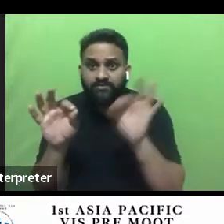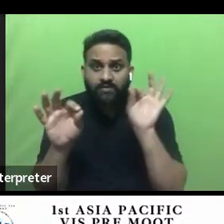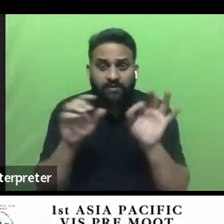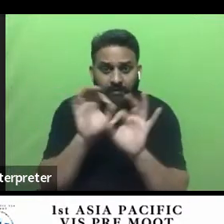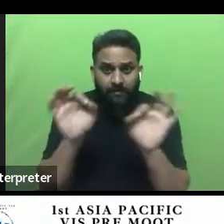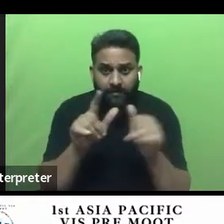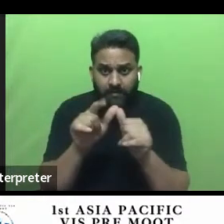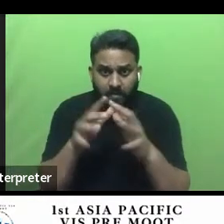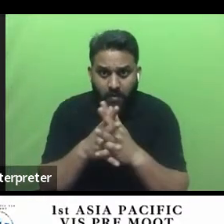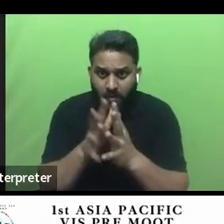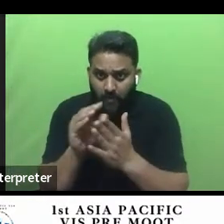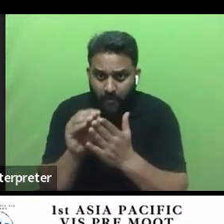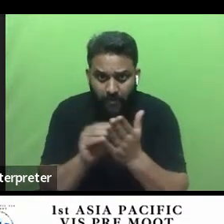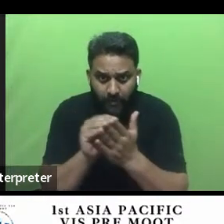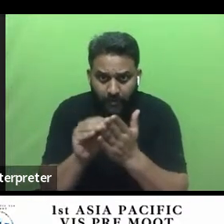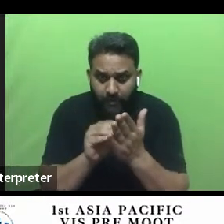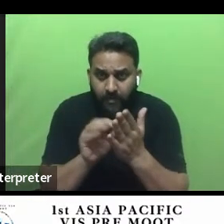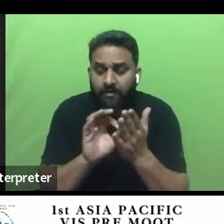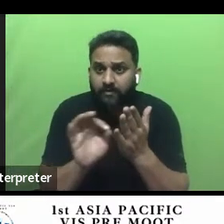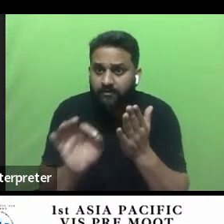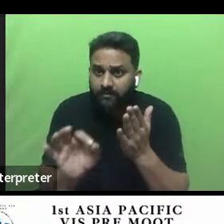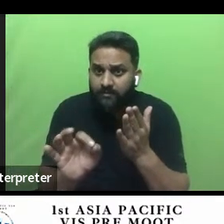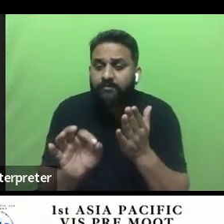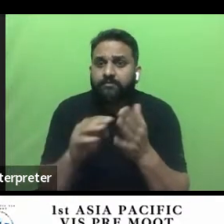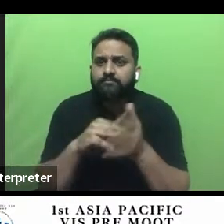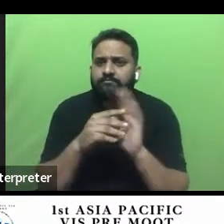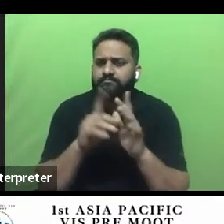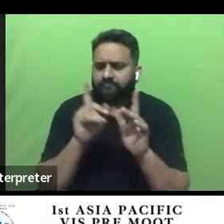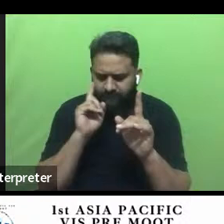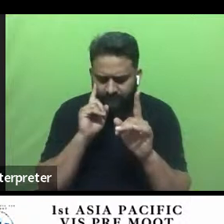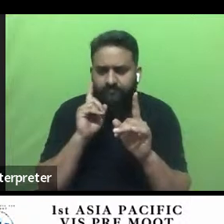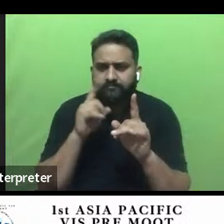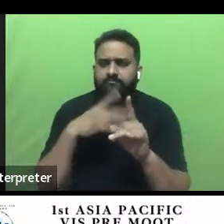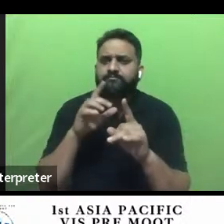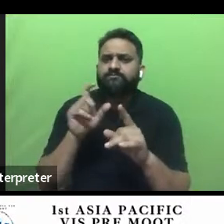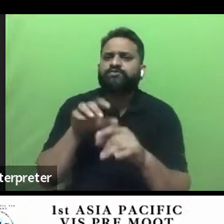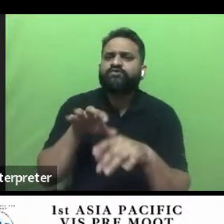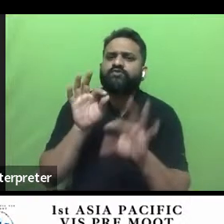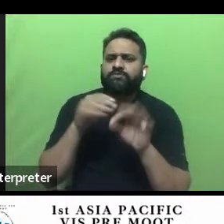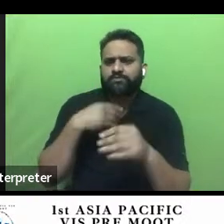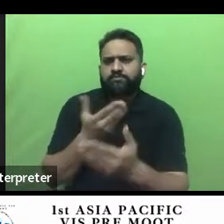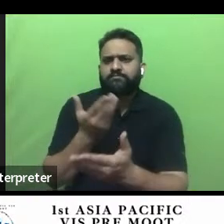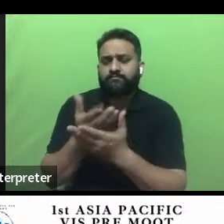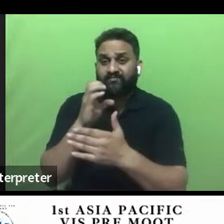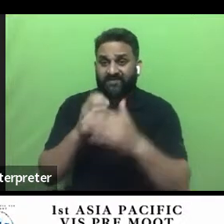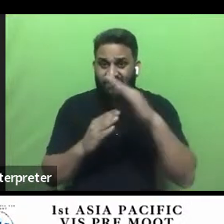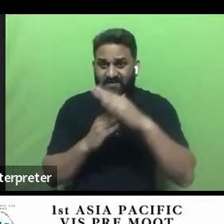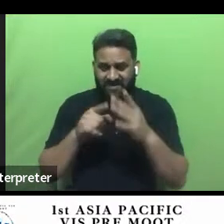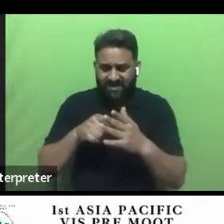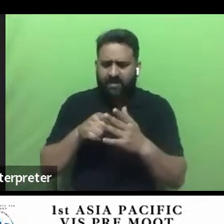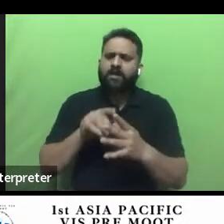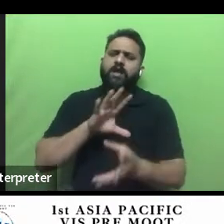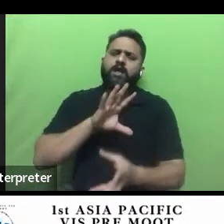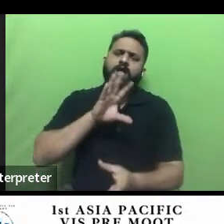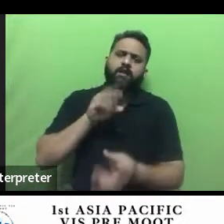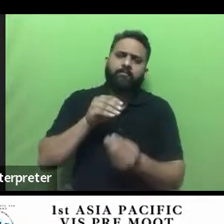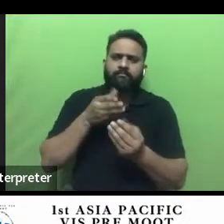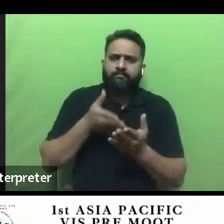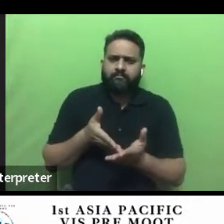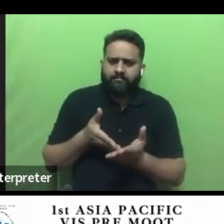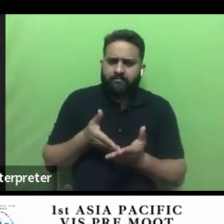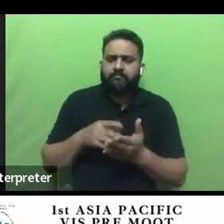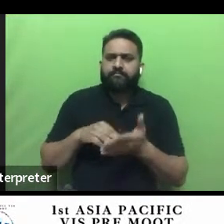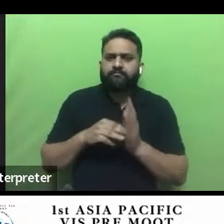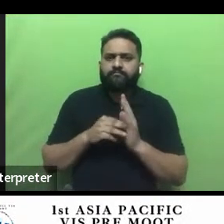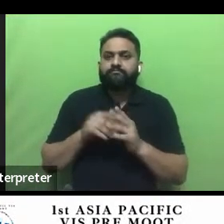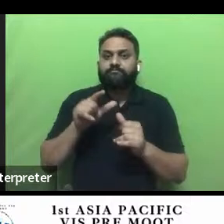specifically for the arbitration agreement, the express choice provided for the contract as a whole must also be the law to govern